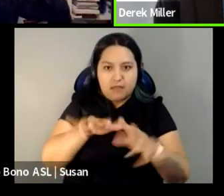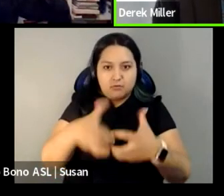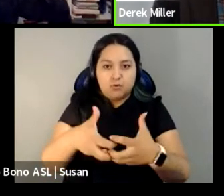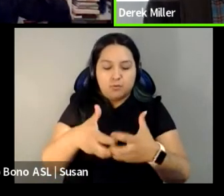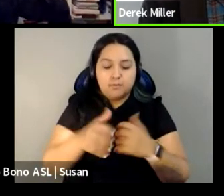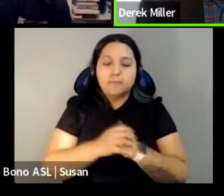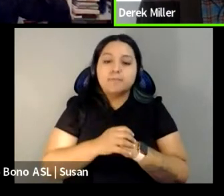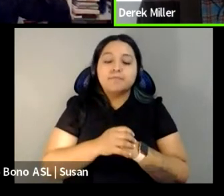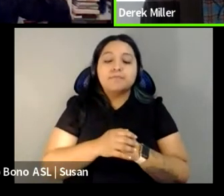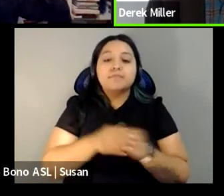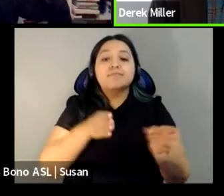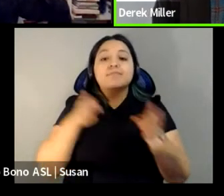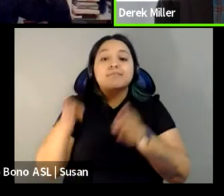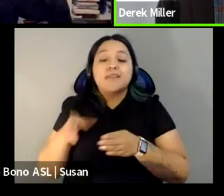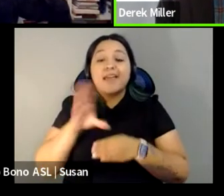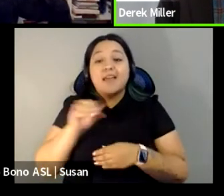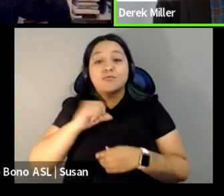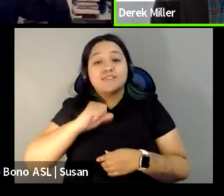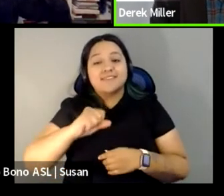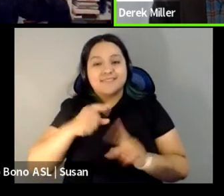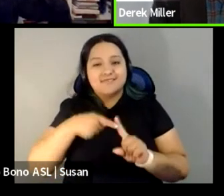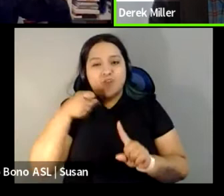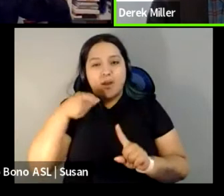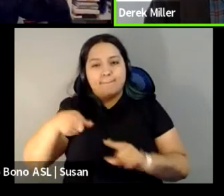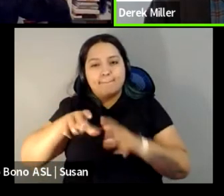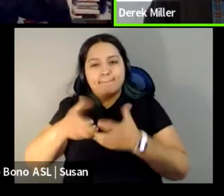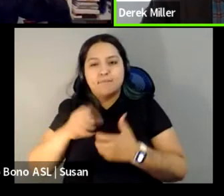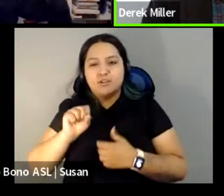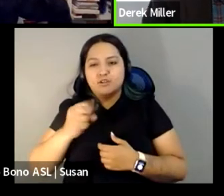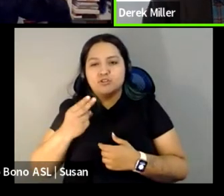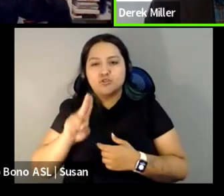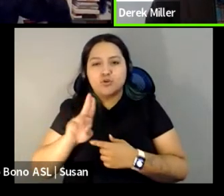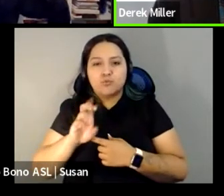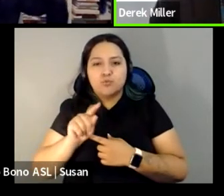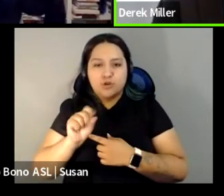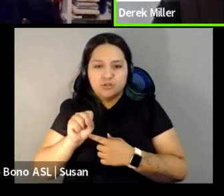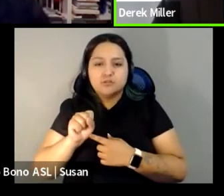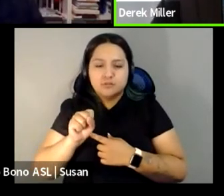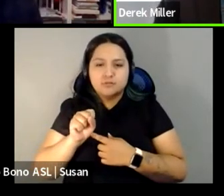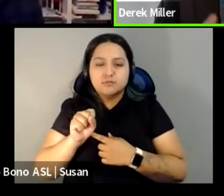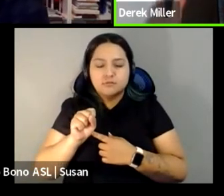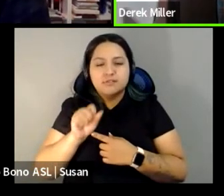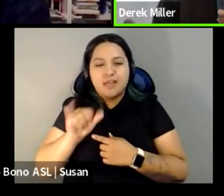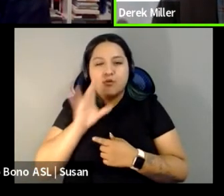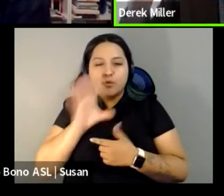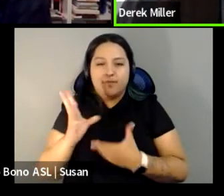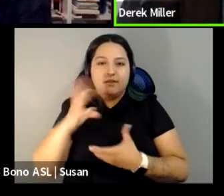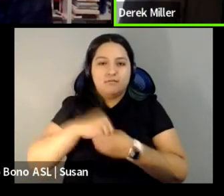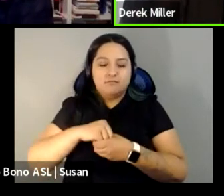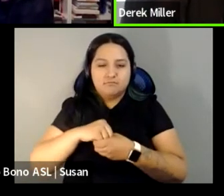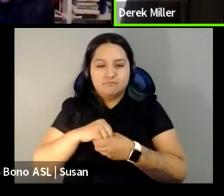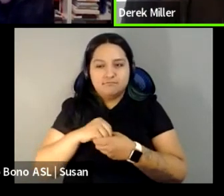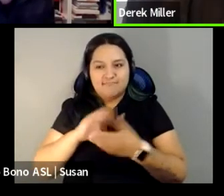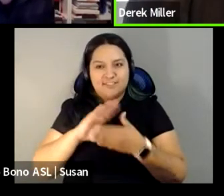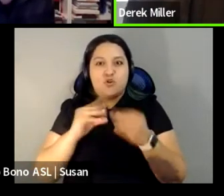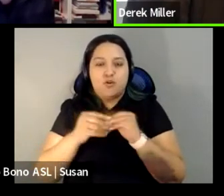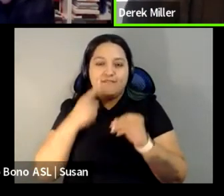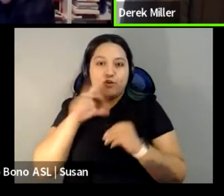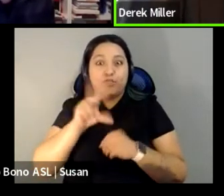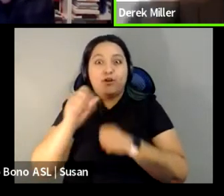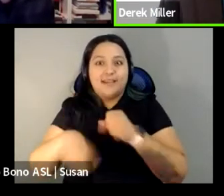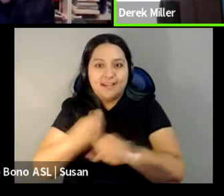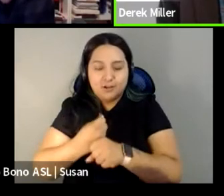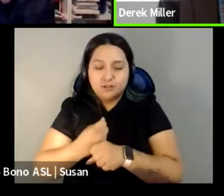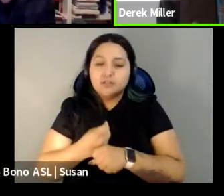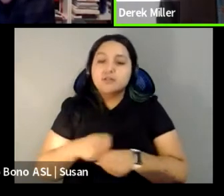from the Schuberts, which becomes the key to the guild's story over the next three decades. The latter two chapters, the last two chapters then